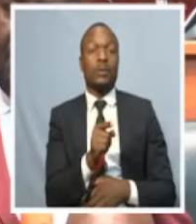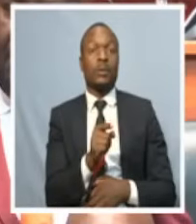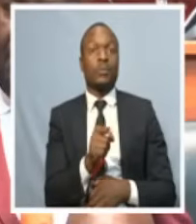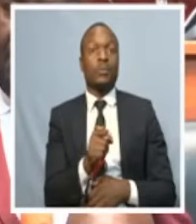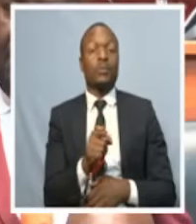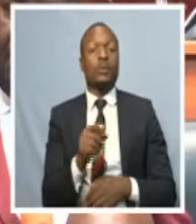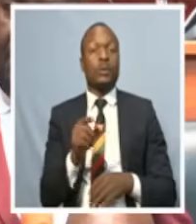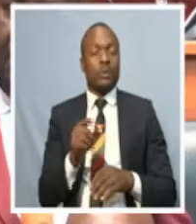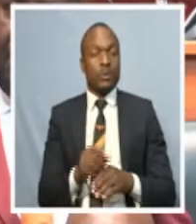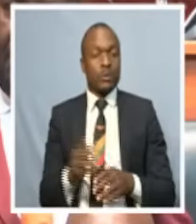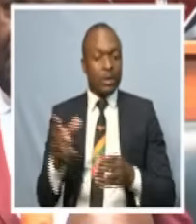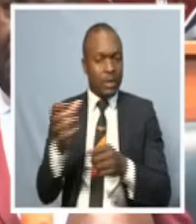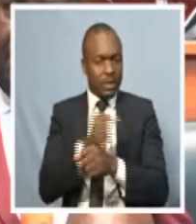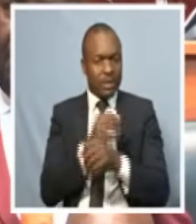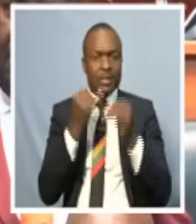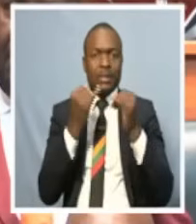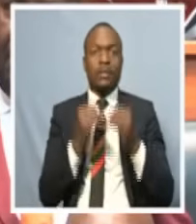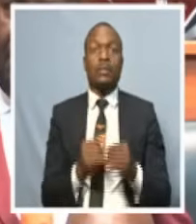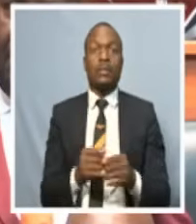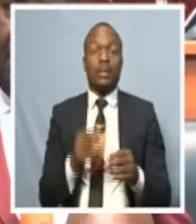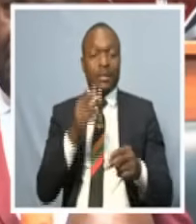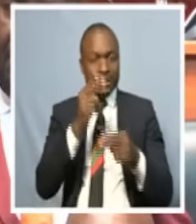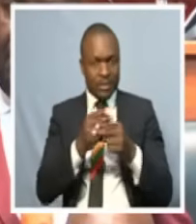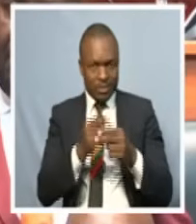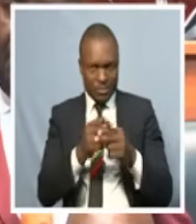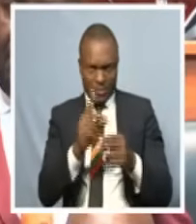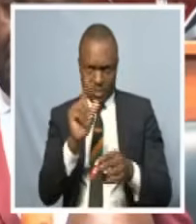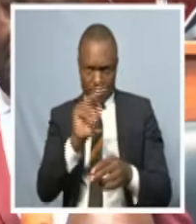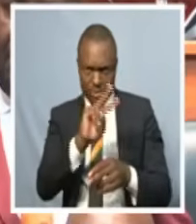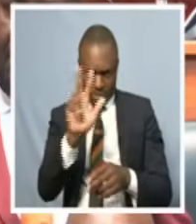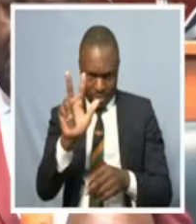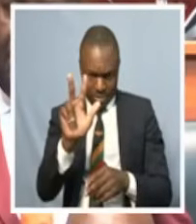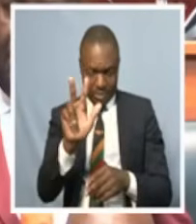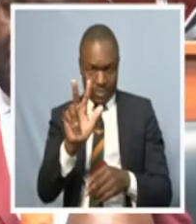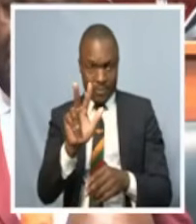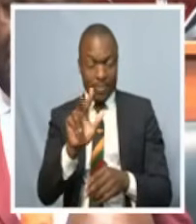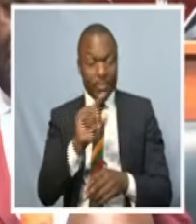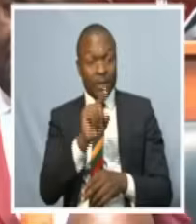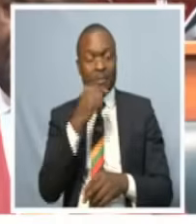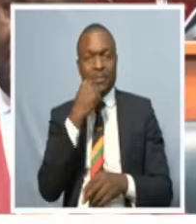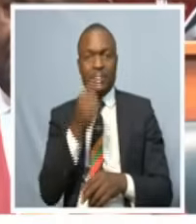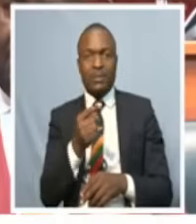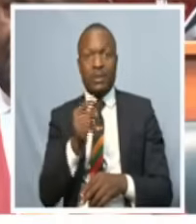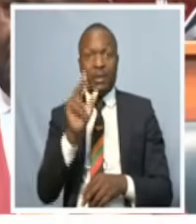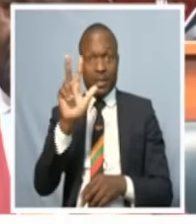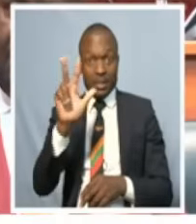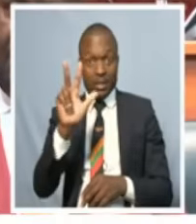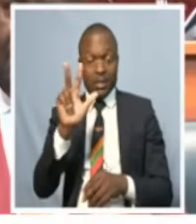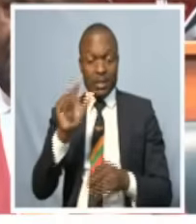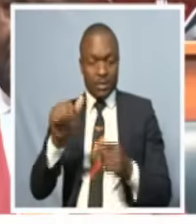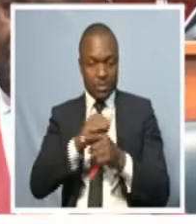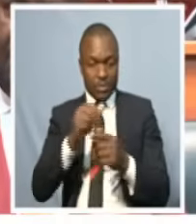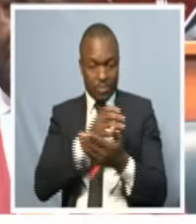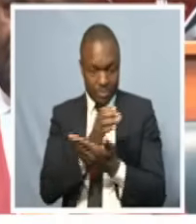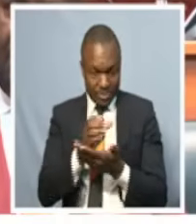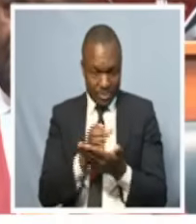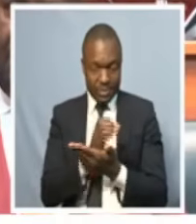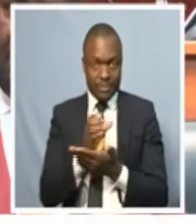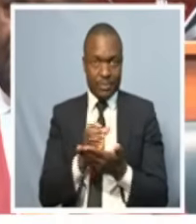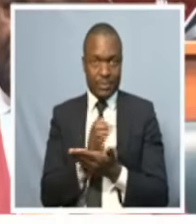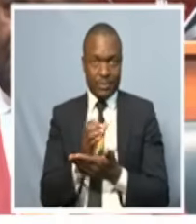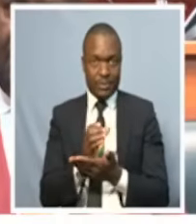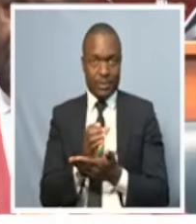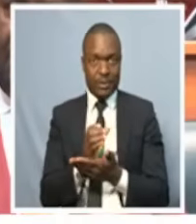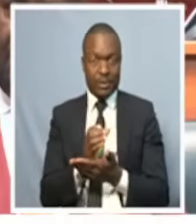2023 data, and you further went to say they have been taken to 3 training camps where they are being